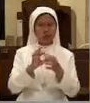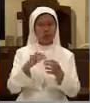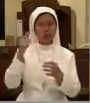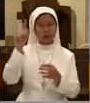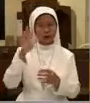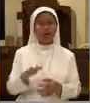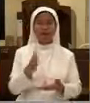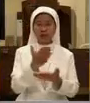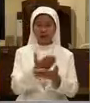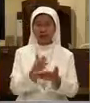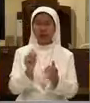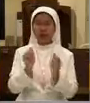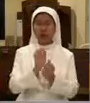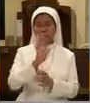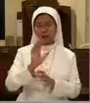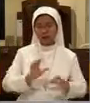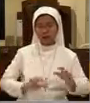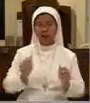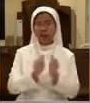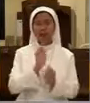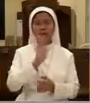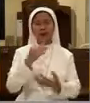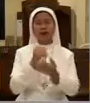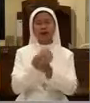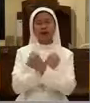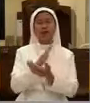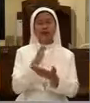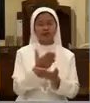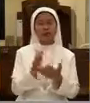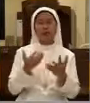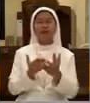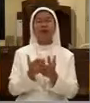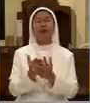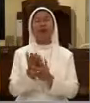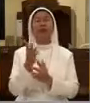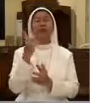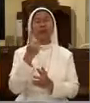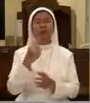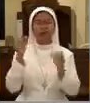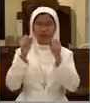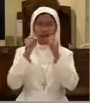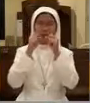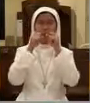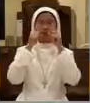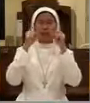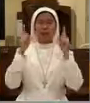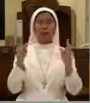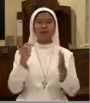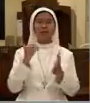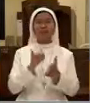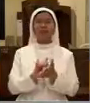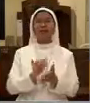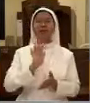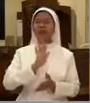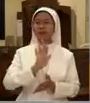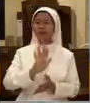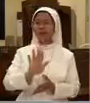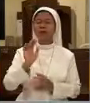Share it with your love. Share it through the surprise that your